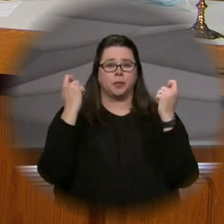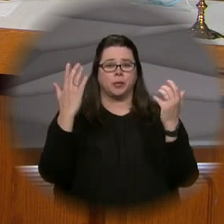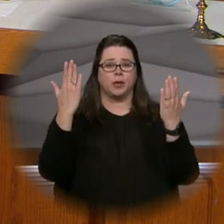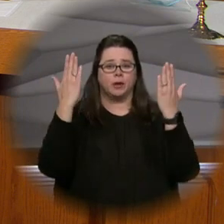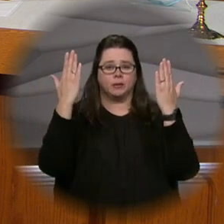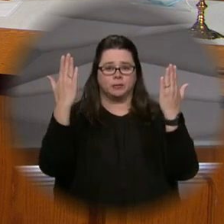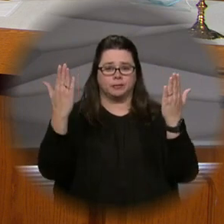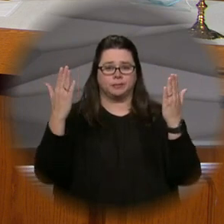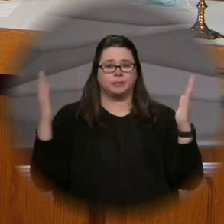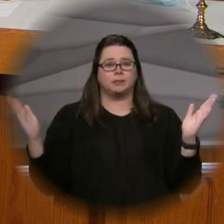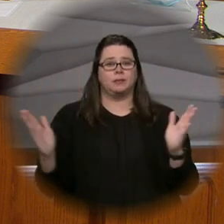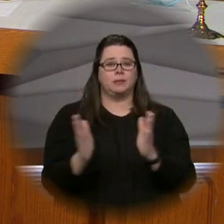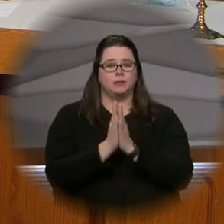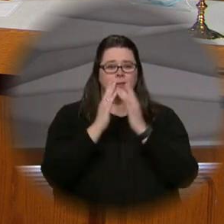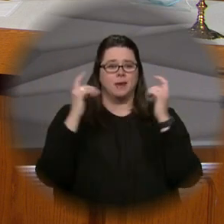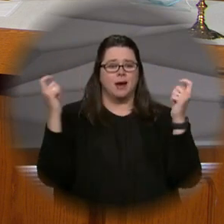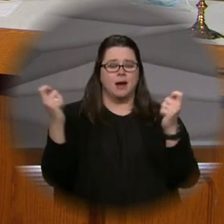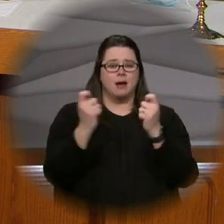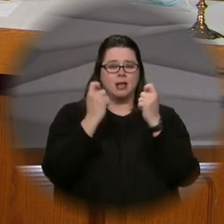Alleluia.